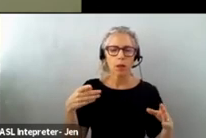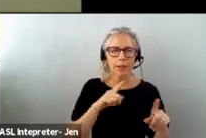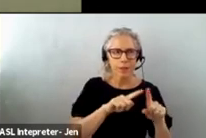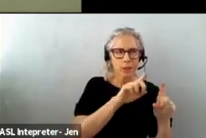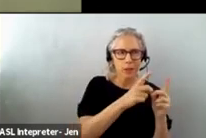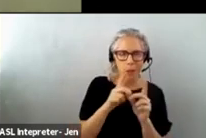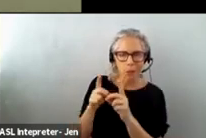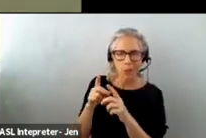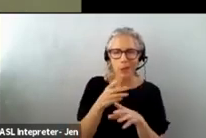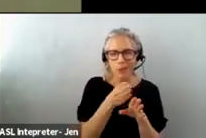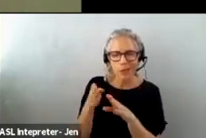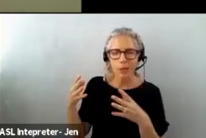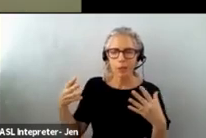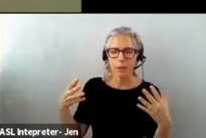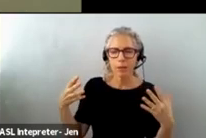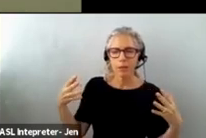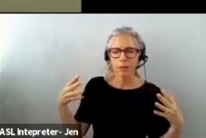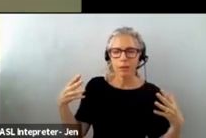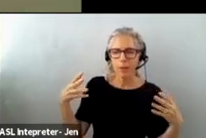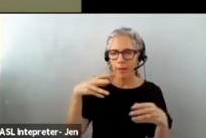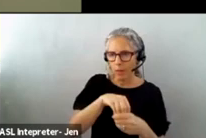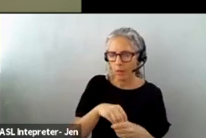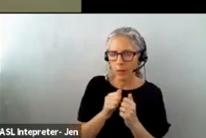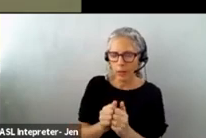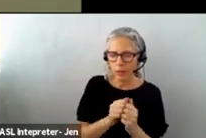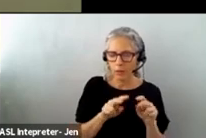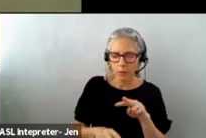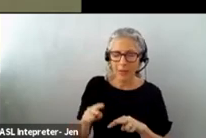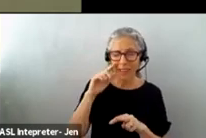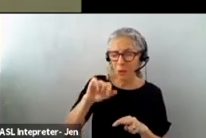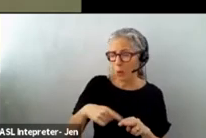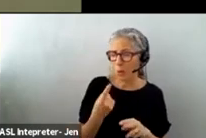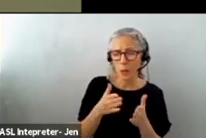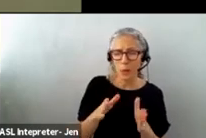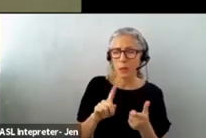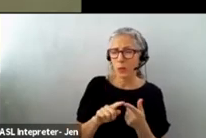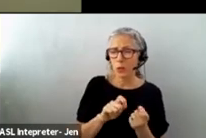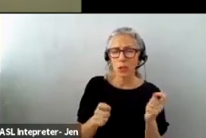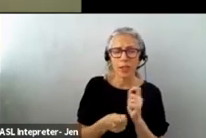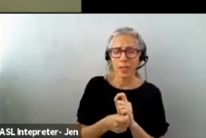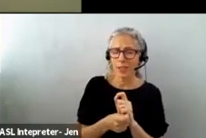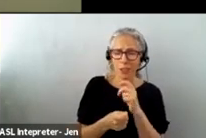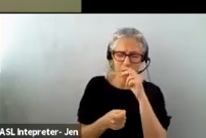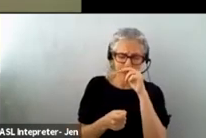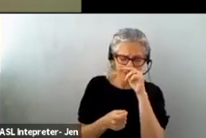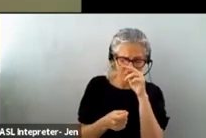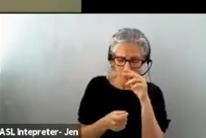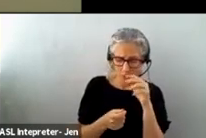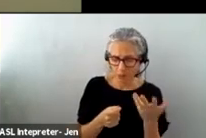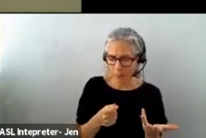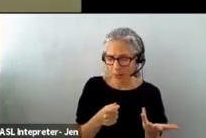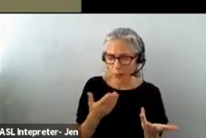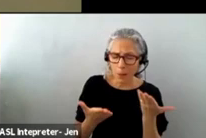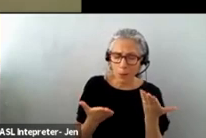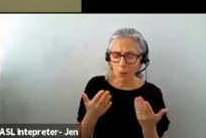only way I think we're going to change the curve here. The incremental change, in other words, sort of improving